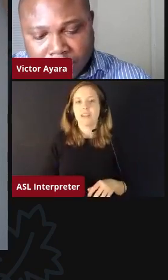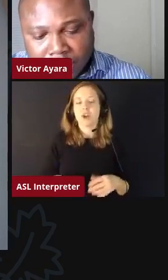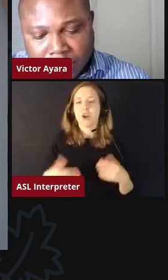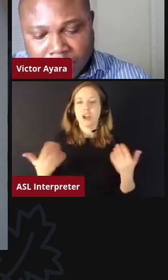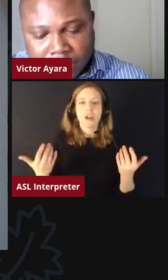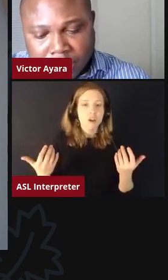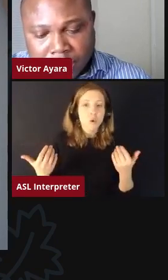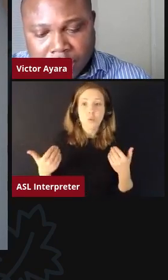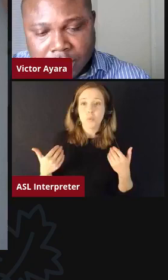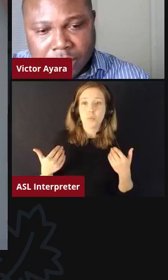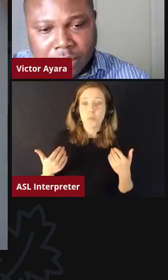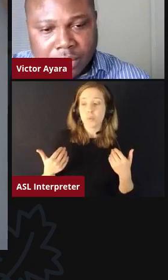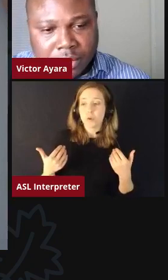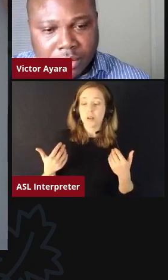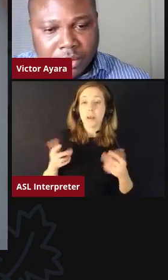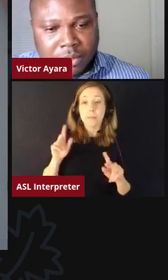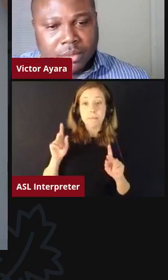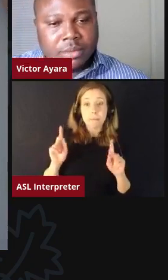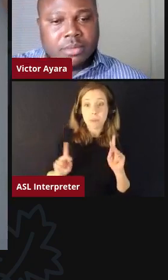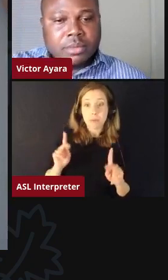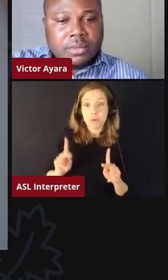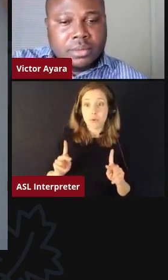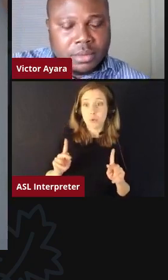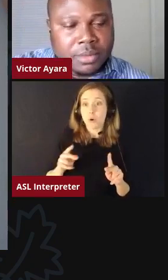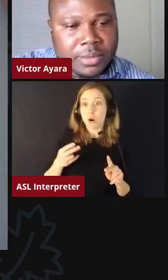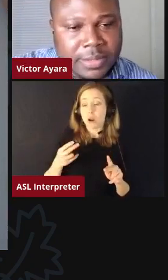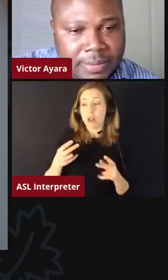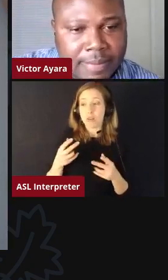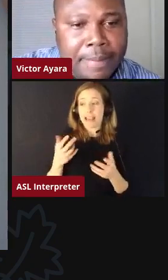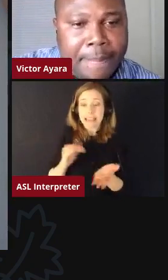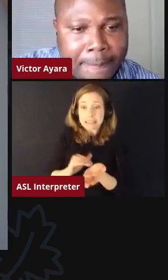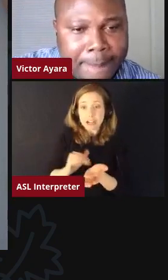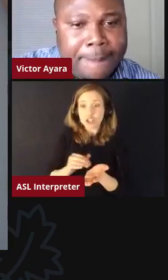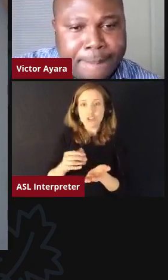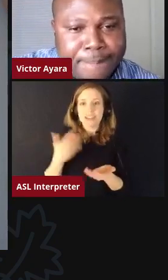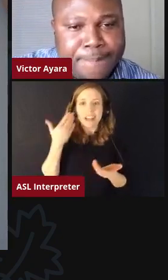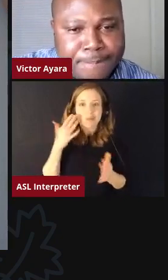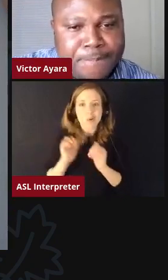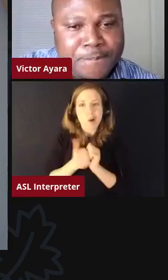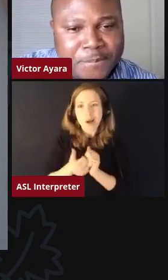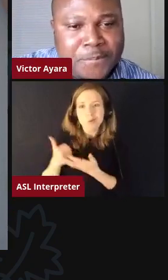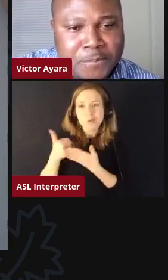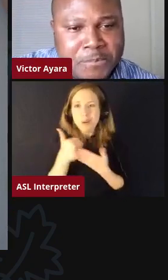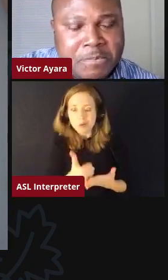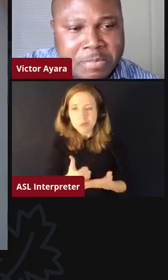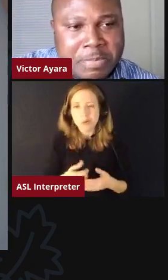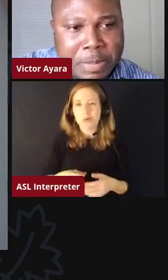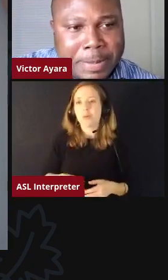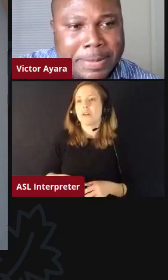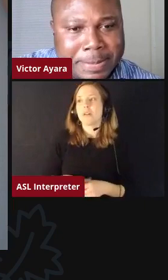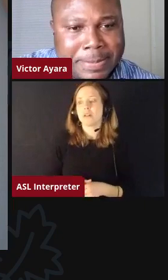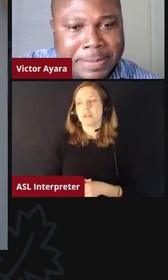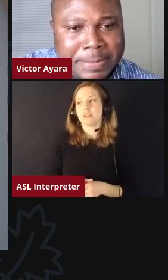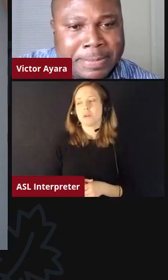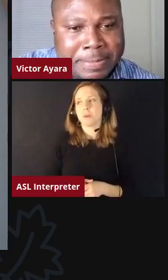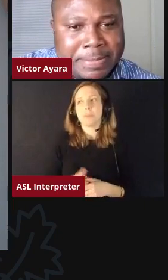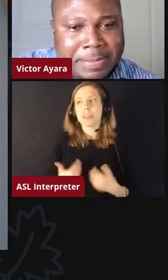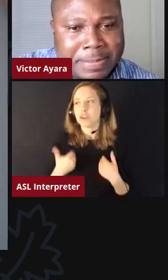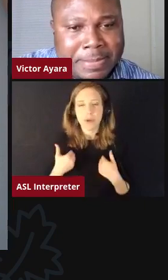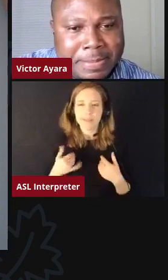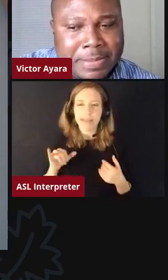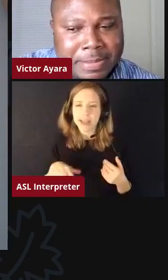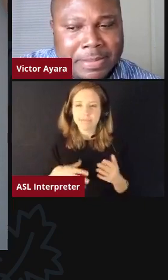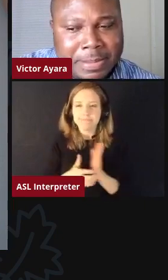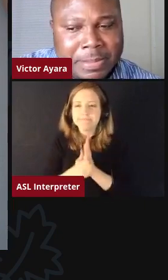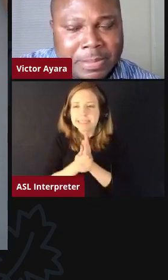system. What do I do? They don't know how to really help you. They're not really expert. They don't have that expertise. And so, I think that there has to be